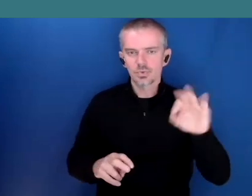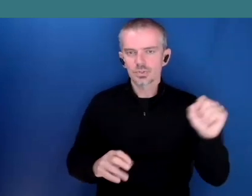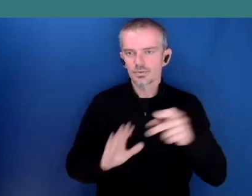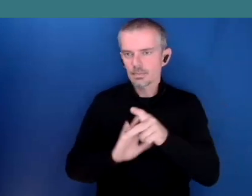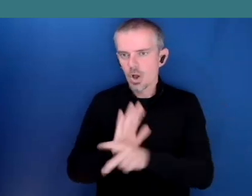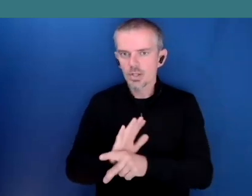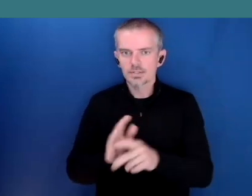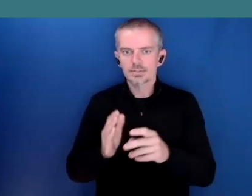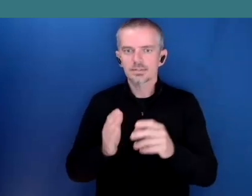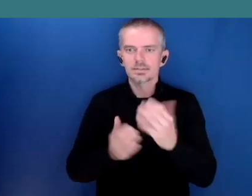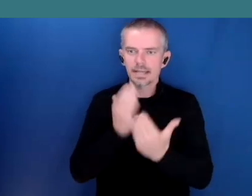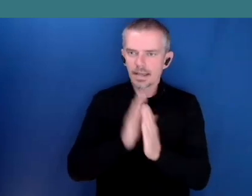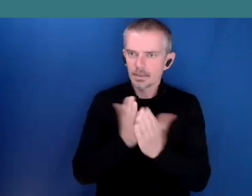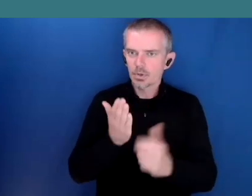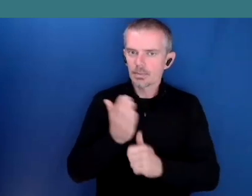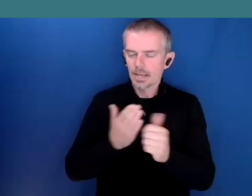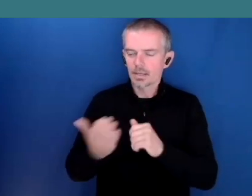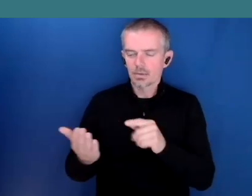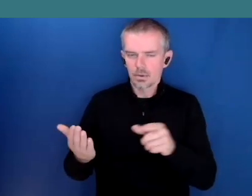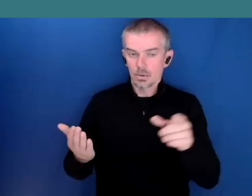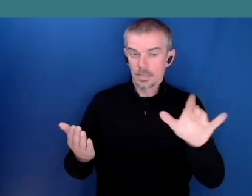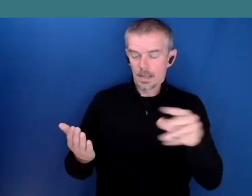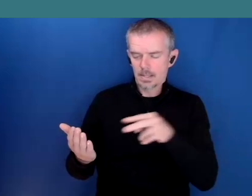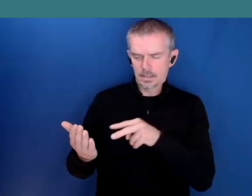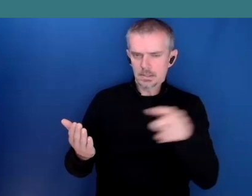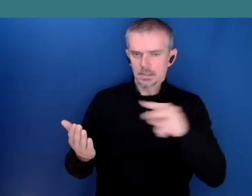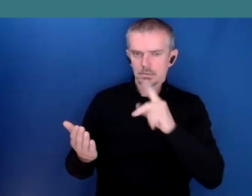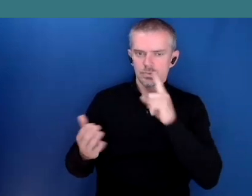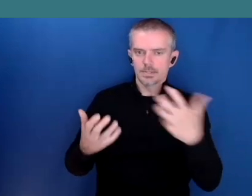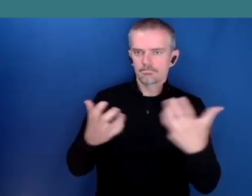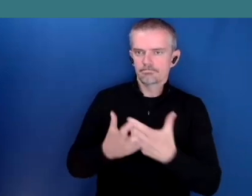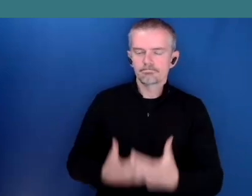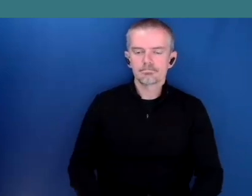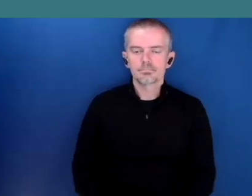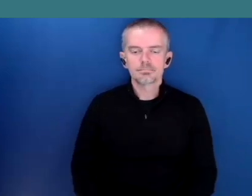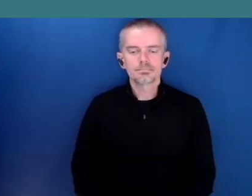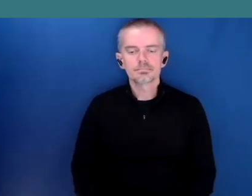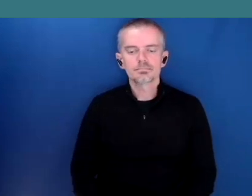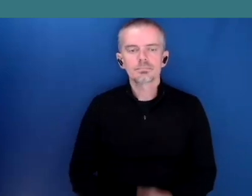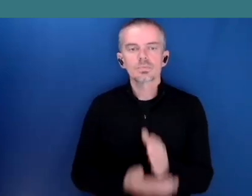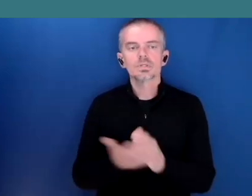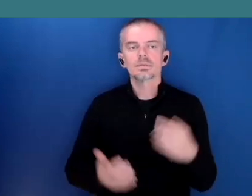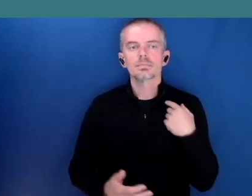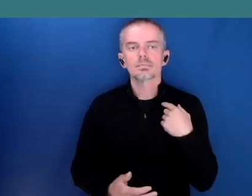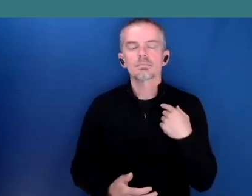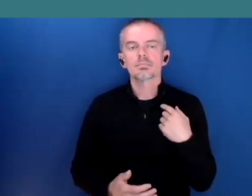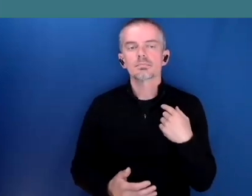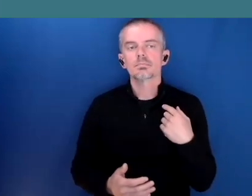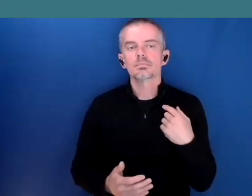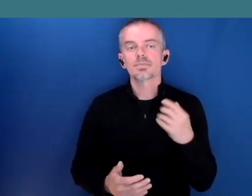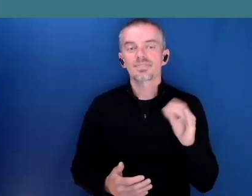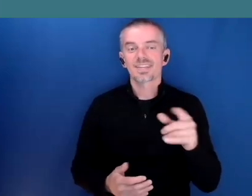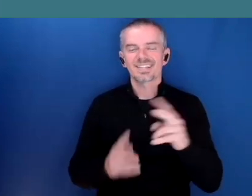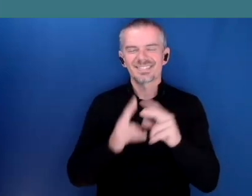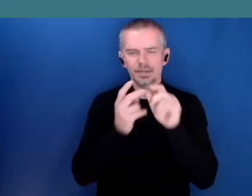make sure that that really is the right path forward. Um, some of this can definitely get into the weeds,